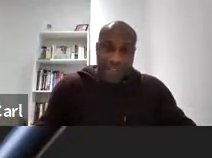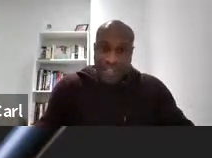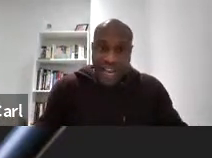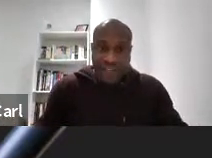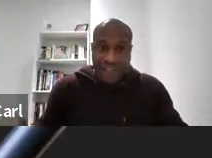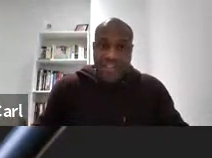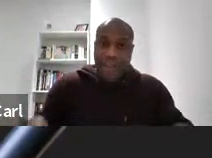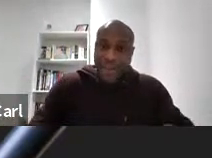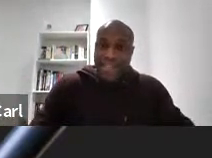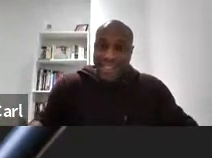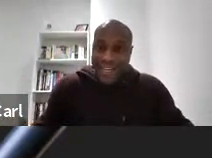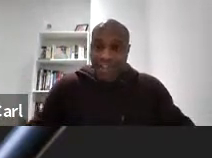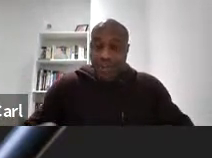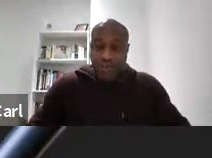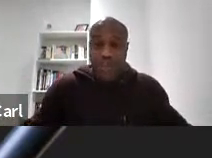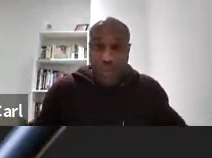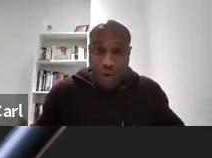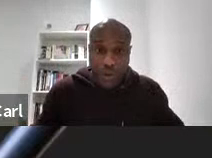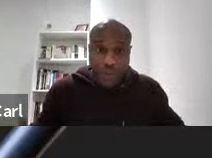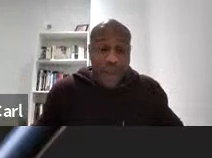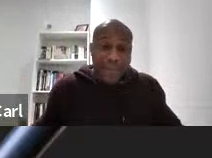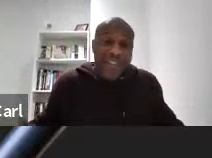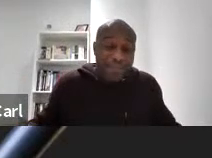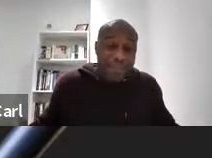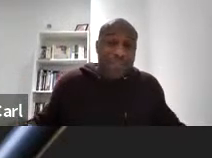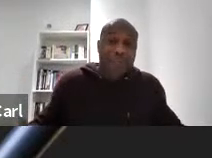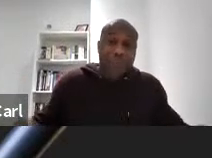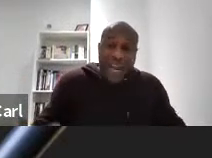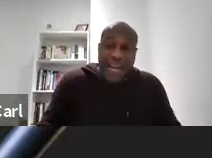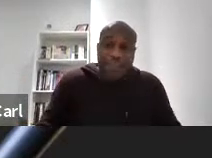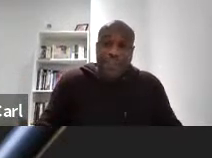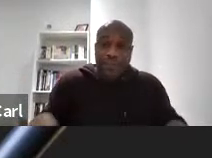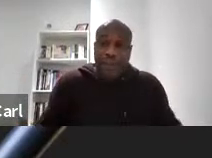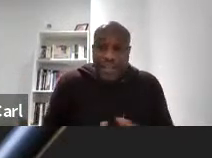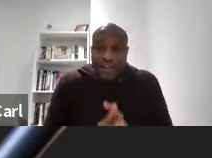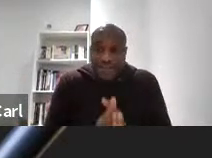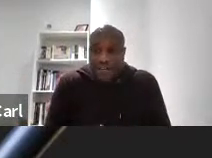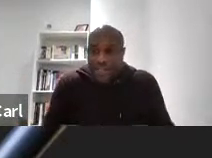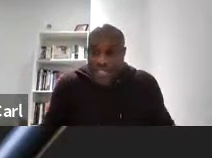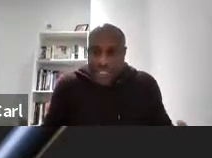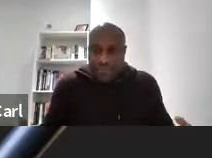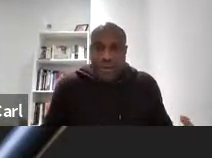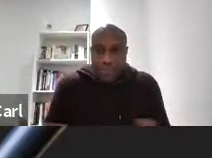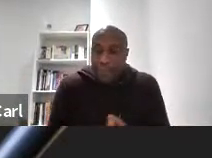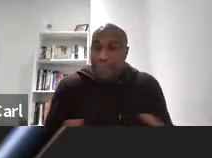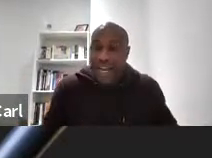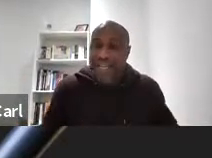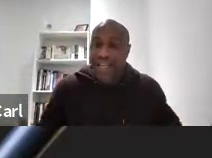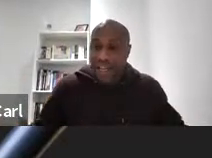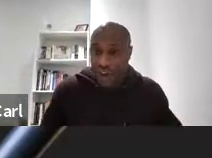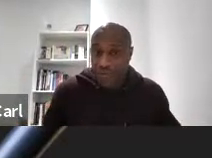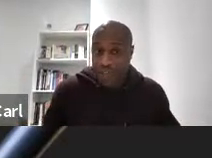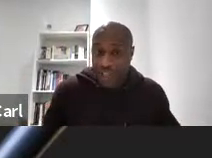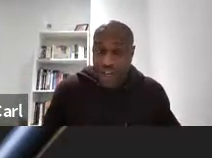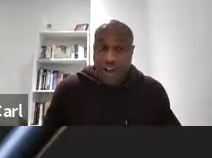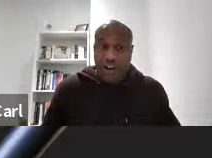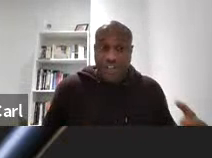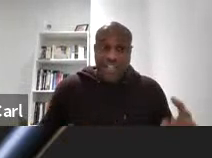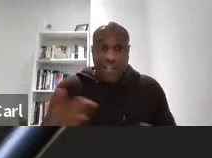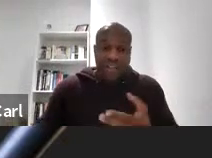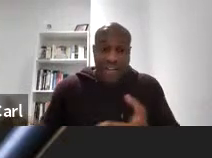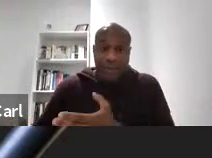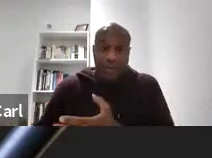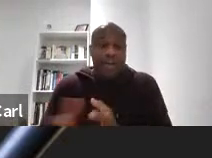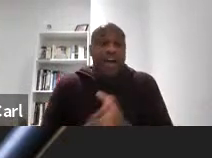in metropolitan areas, so main cities across the world, but they pretty much were able to provide a very disparate but blanket coverage